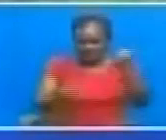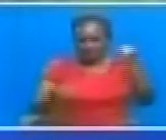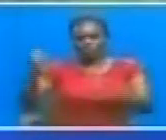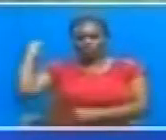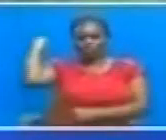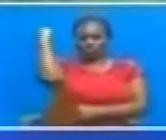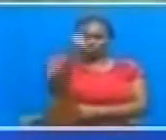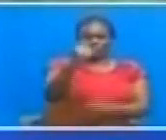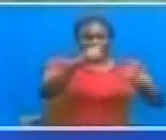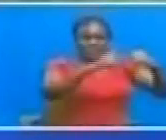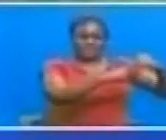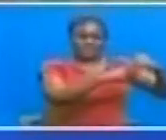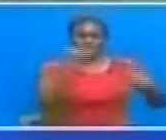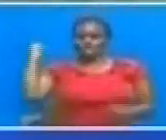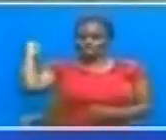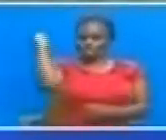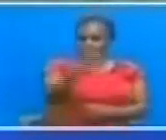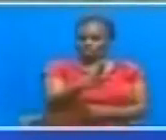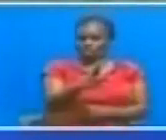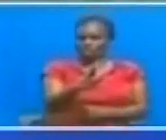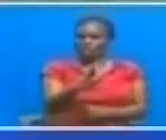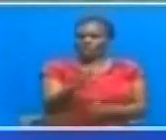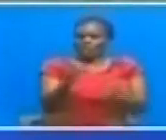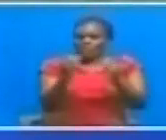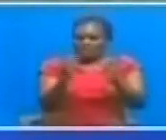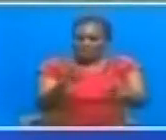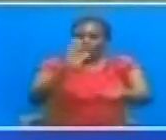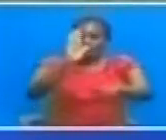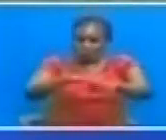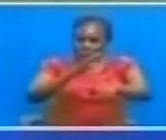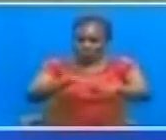the sixth throw. So of course, yeah, if I'm in good shape,